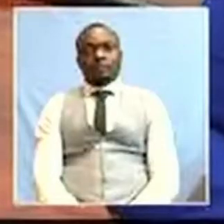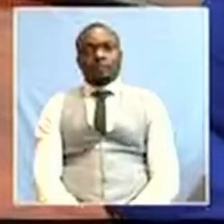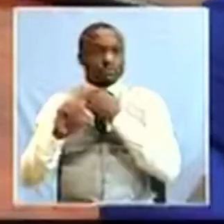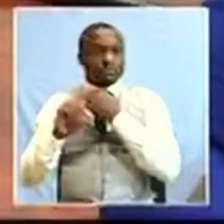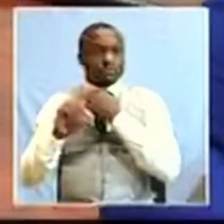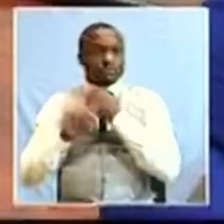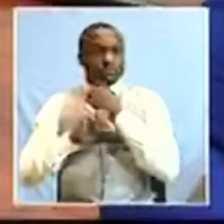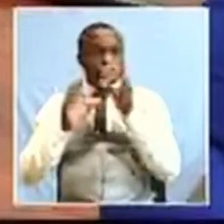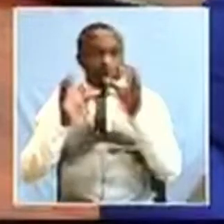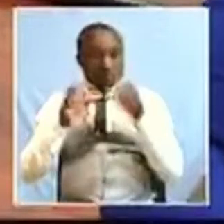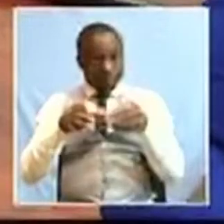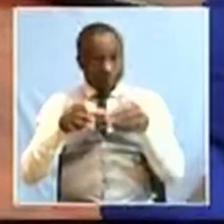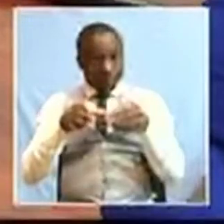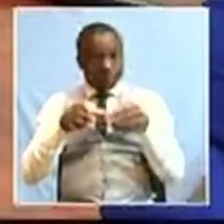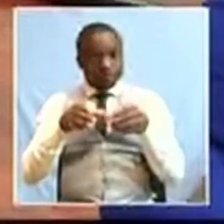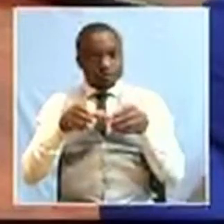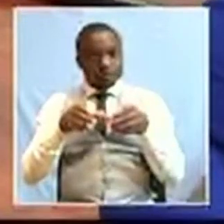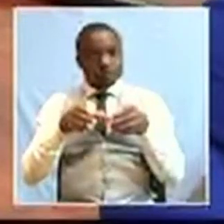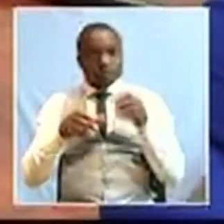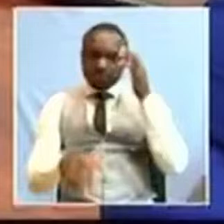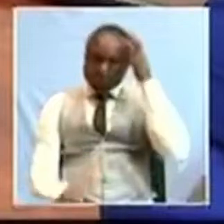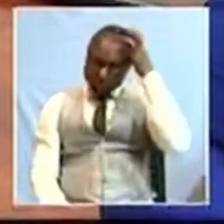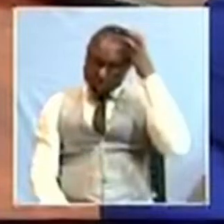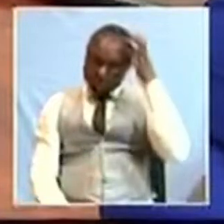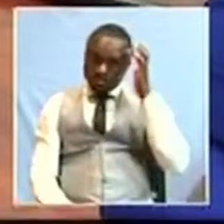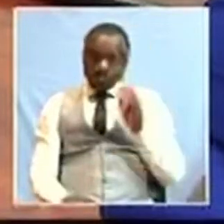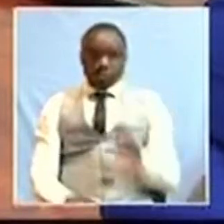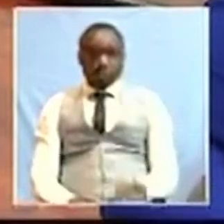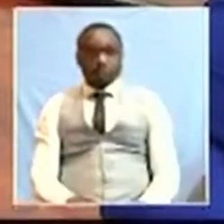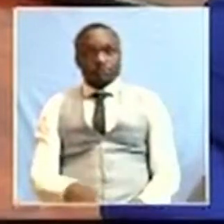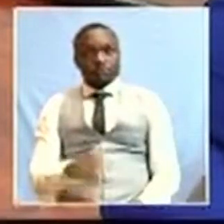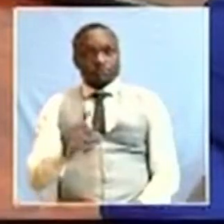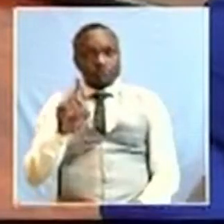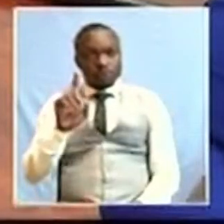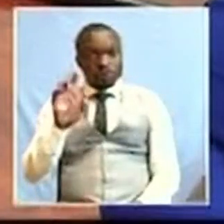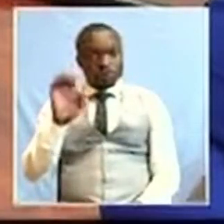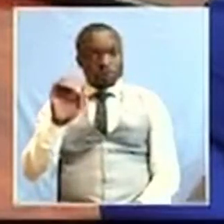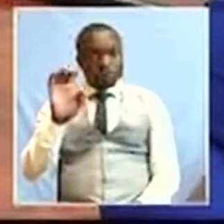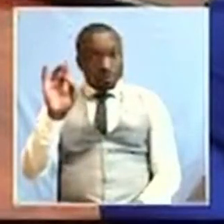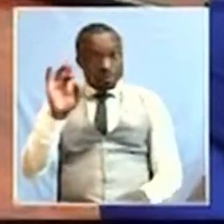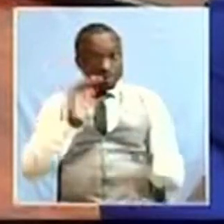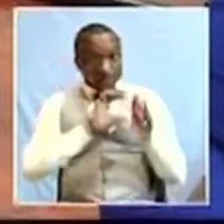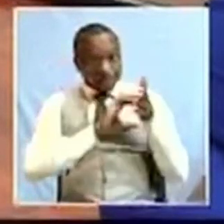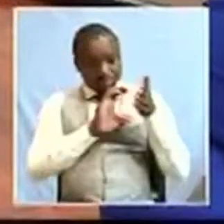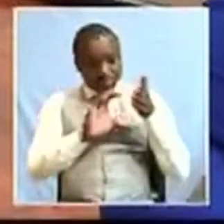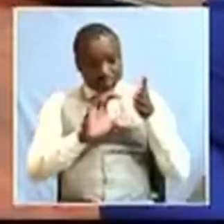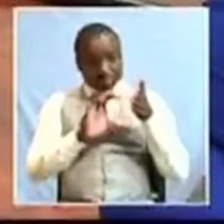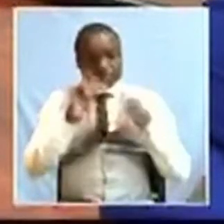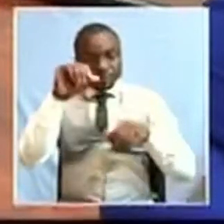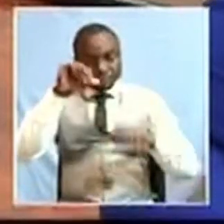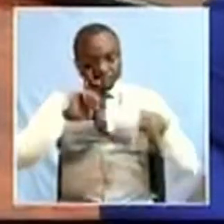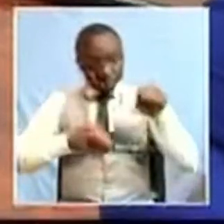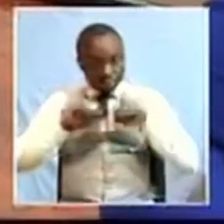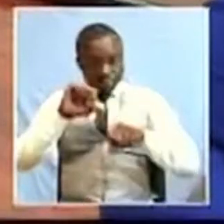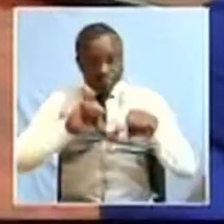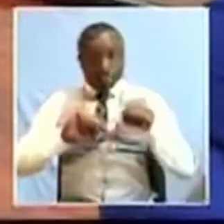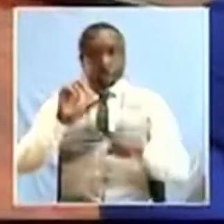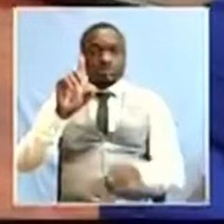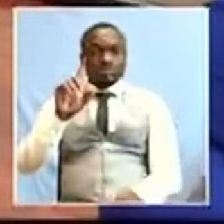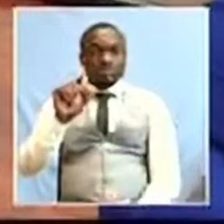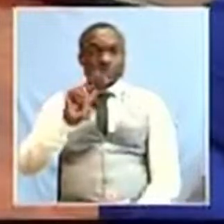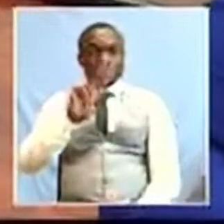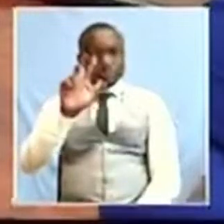Was cited on paragraph 108 of the audit of